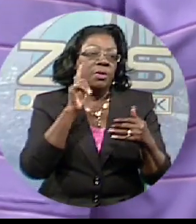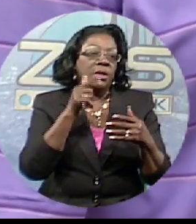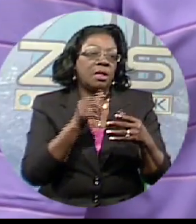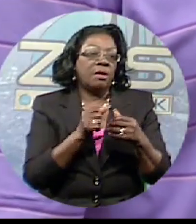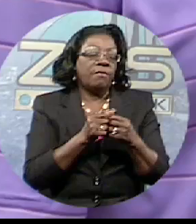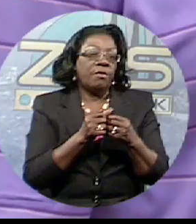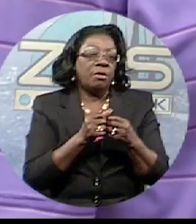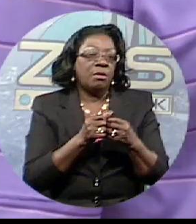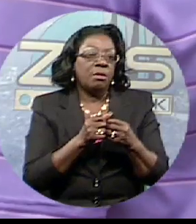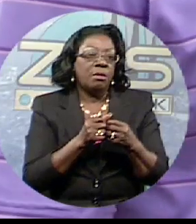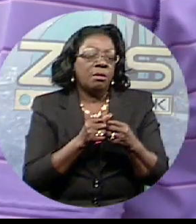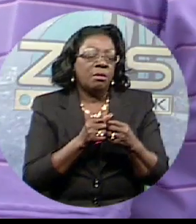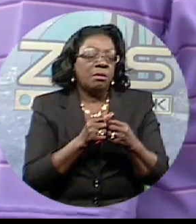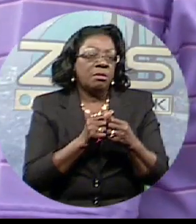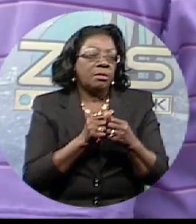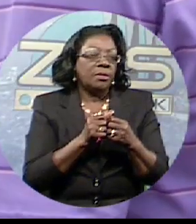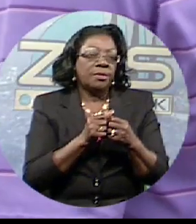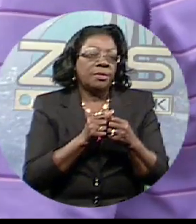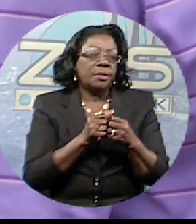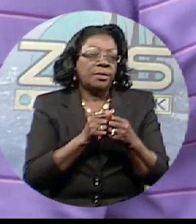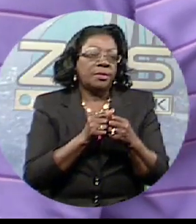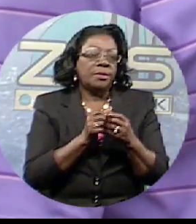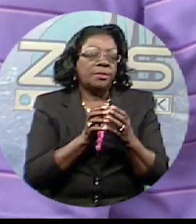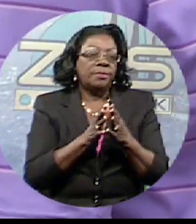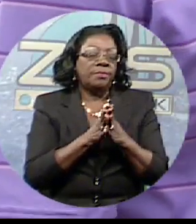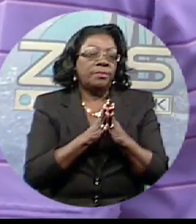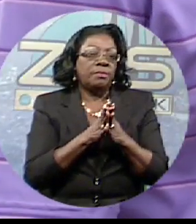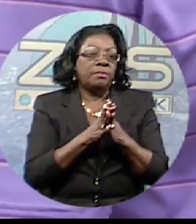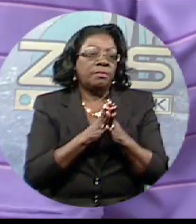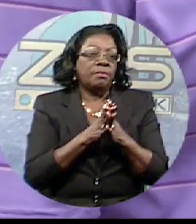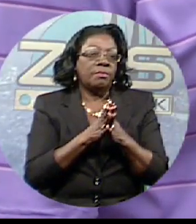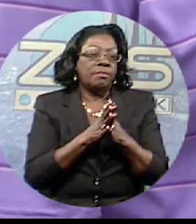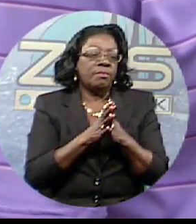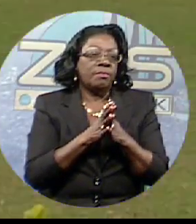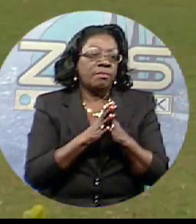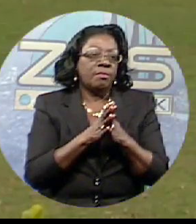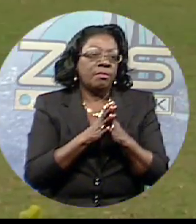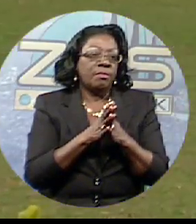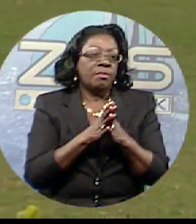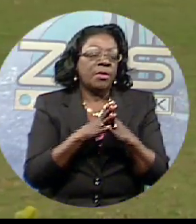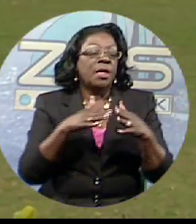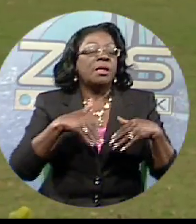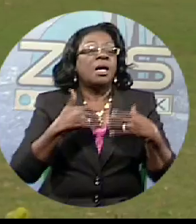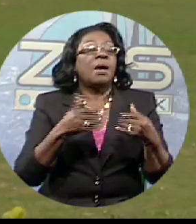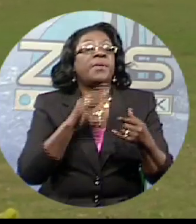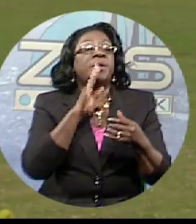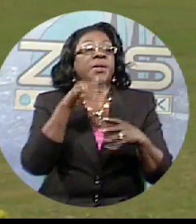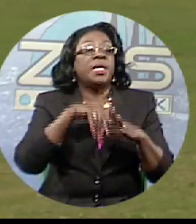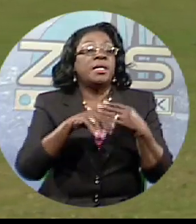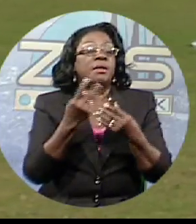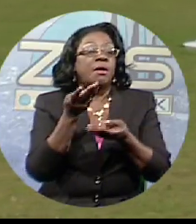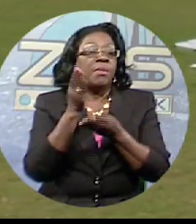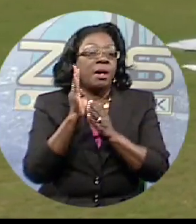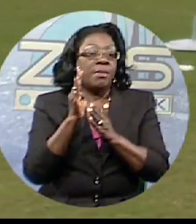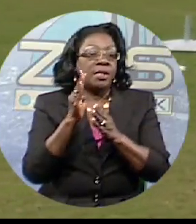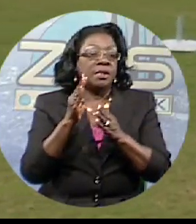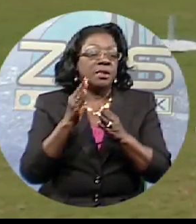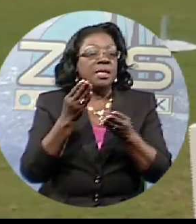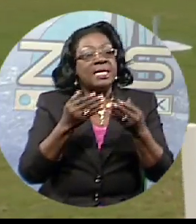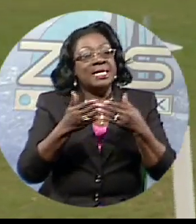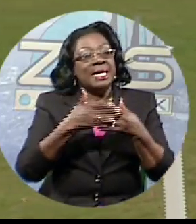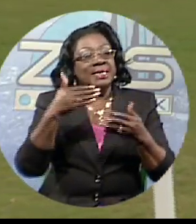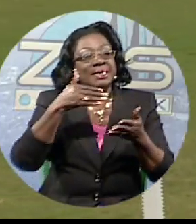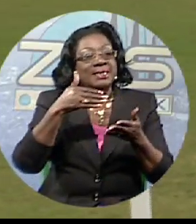television wanting to come down to the Bahamas. So again, it's a 4-day commercial for the Bahamas. Looking forward now to next year?